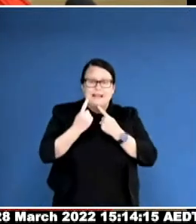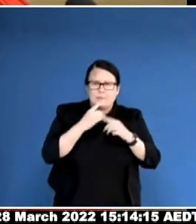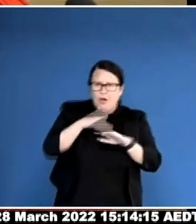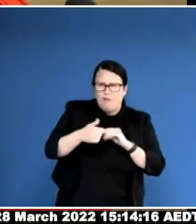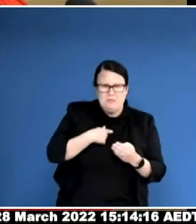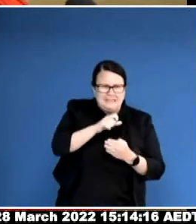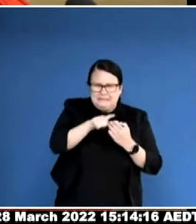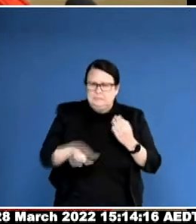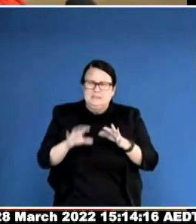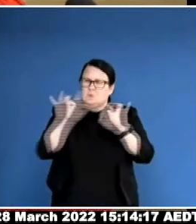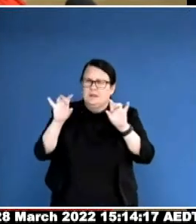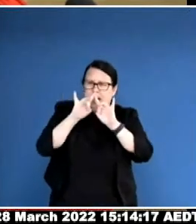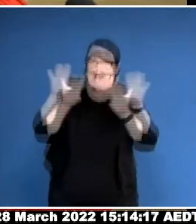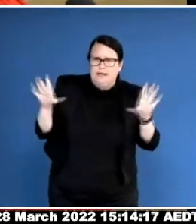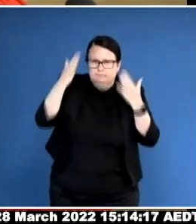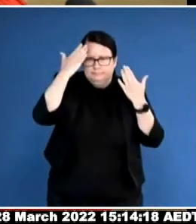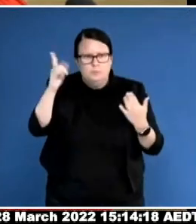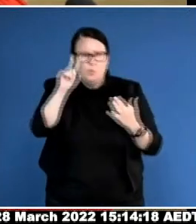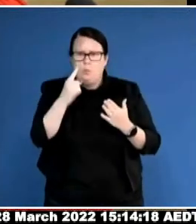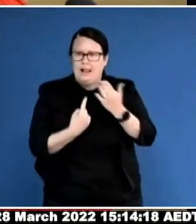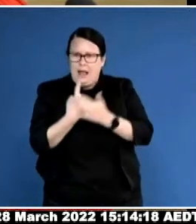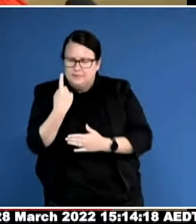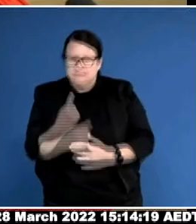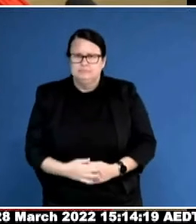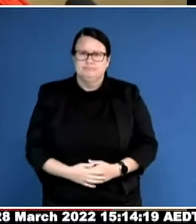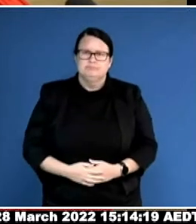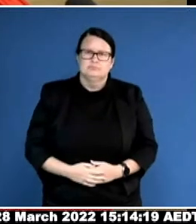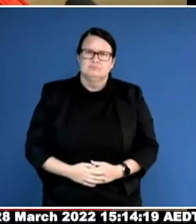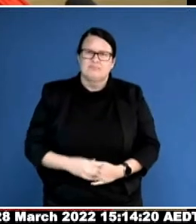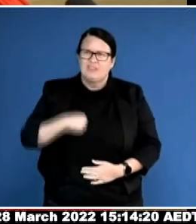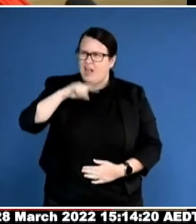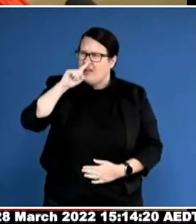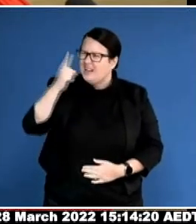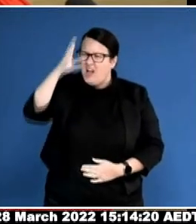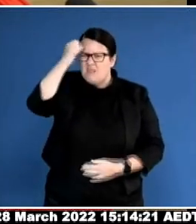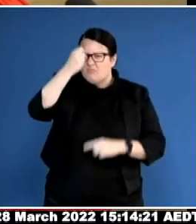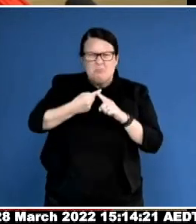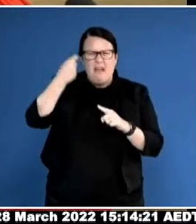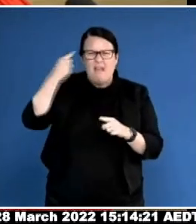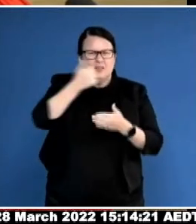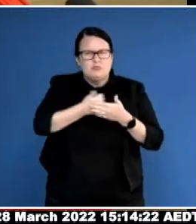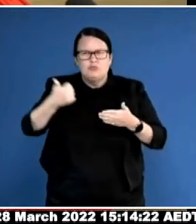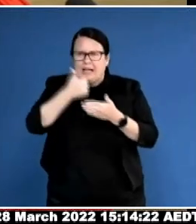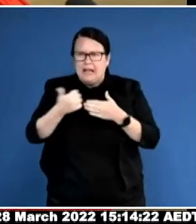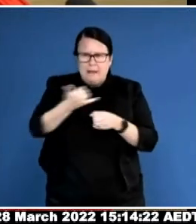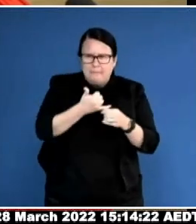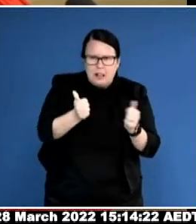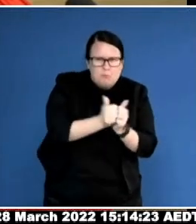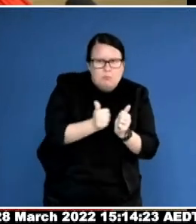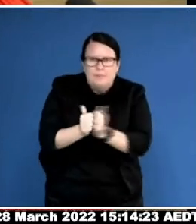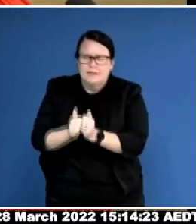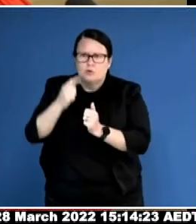didn't know much about what would happen. It was very foreign for them. I don't recall having frequent medical checkups or service